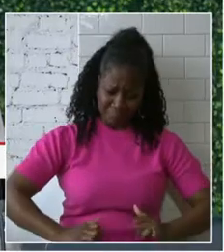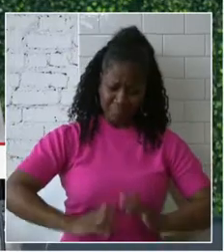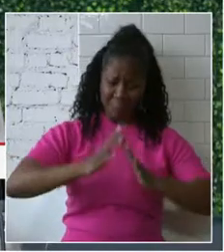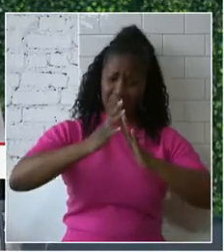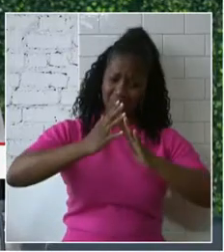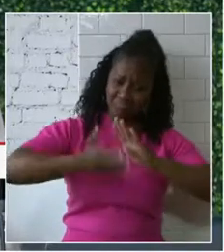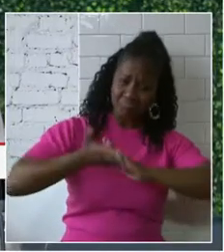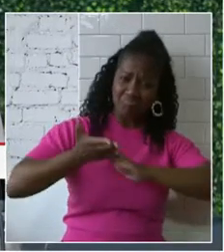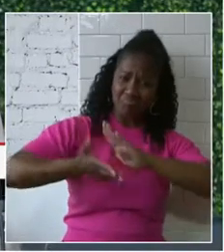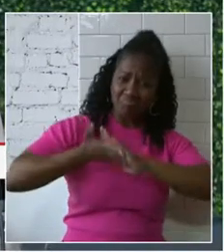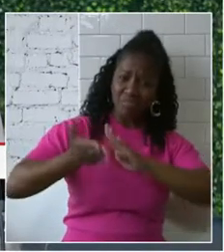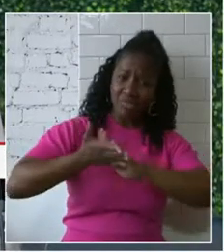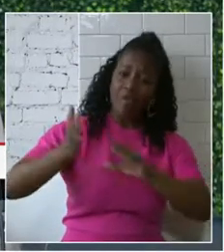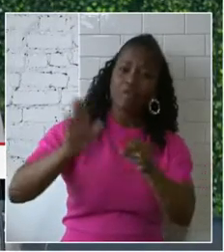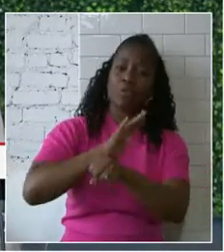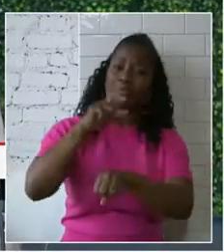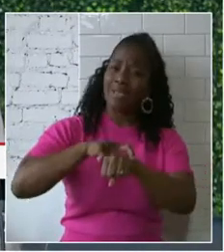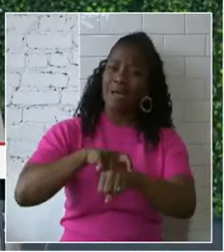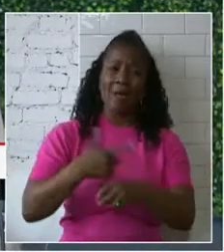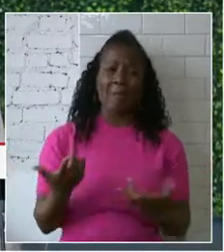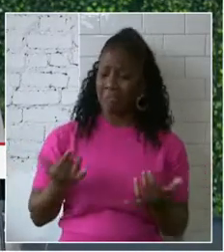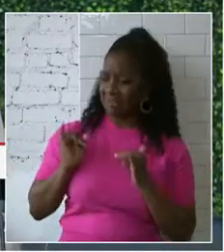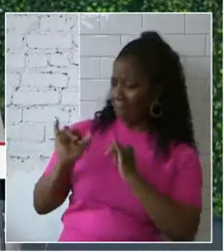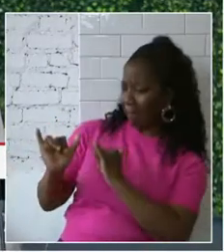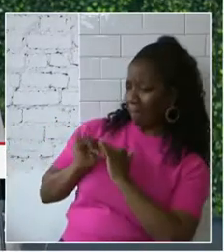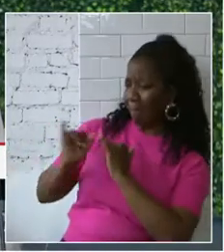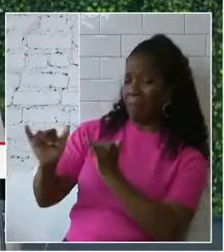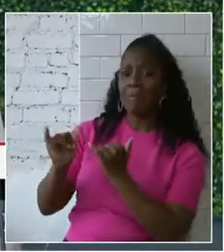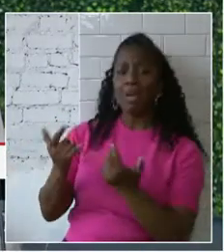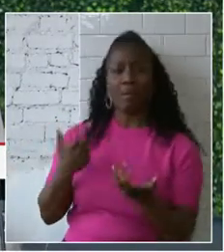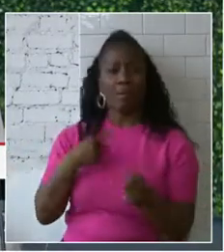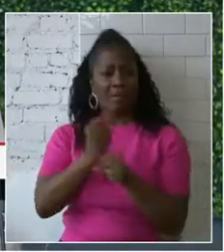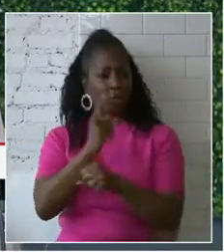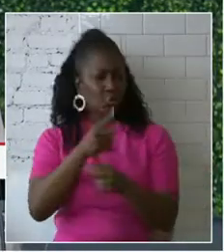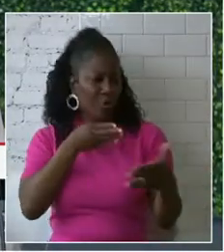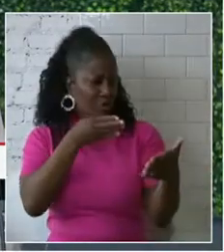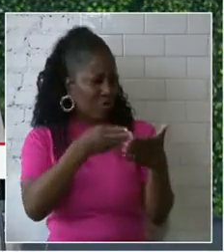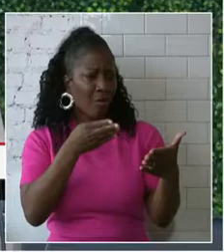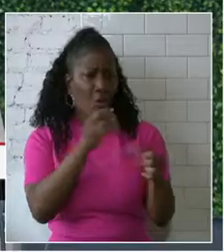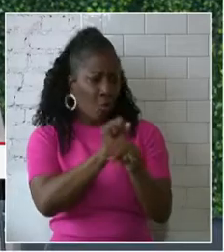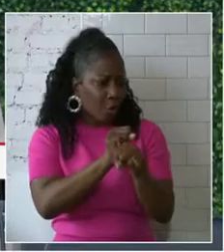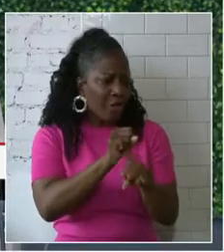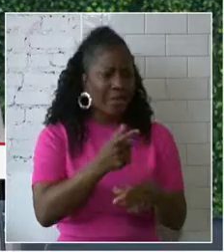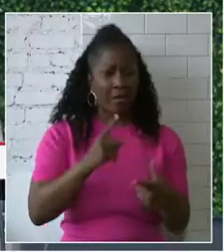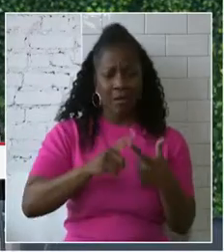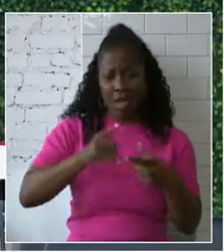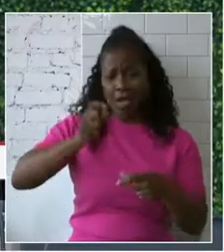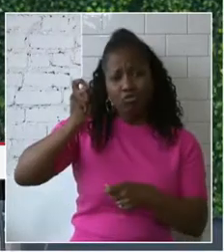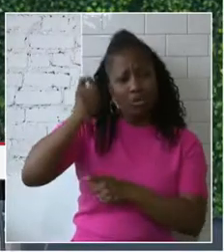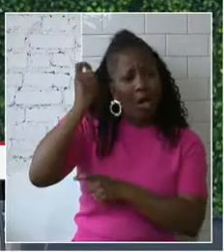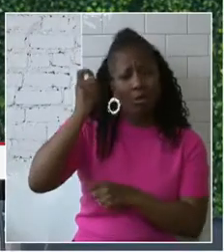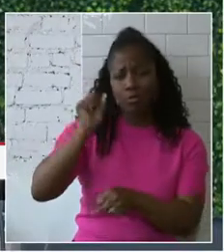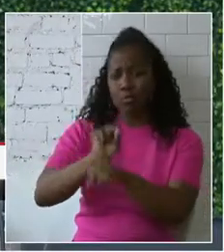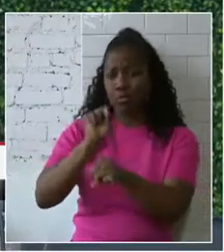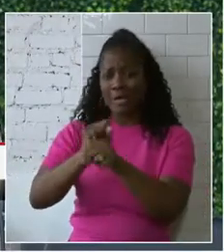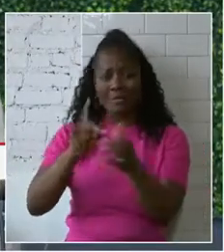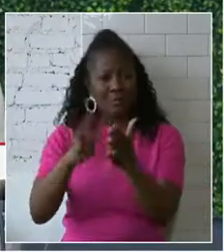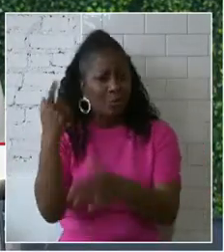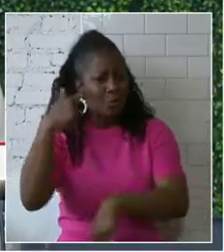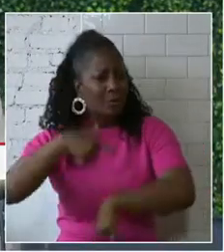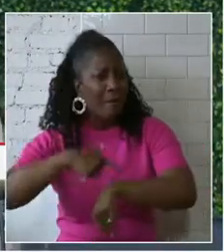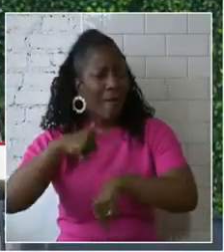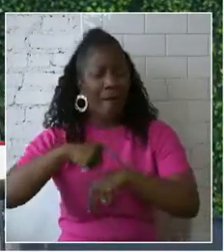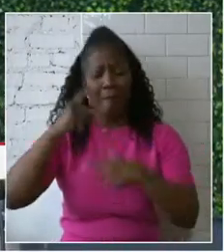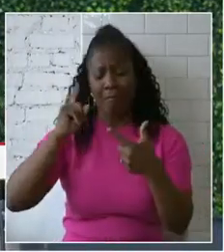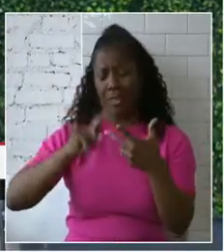time, just like we are. And so we need our prosecutors working double time, our judges working double time, our